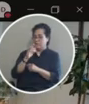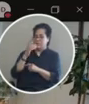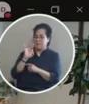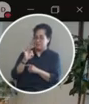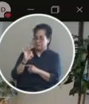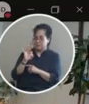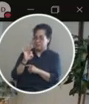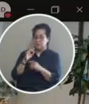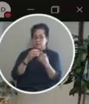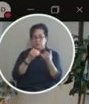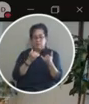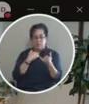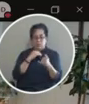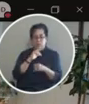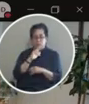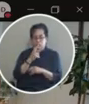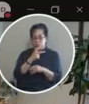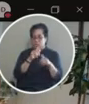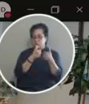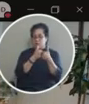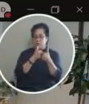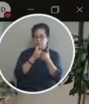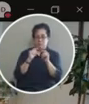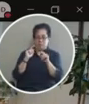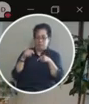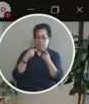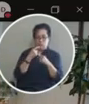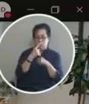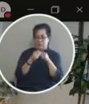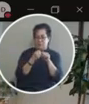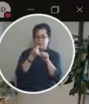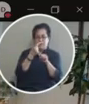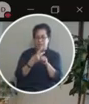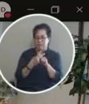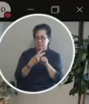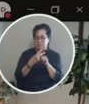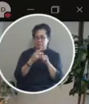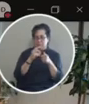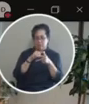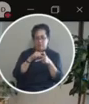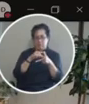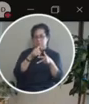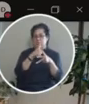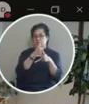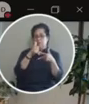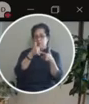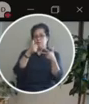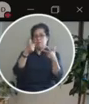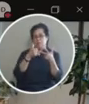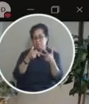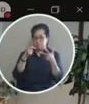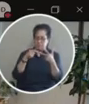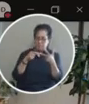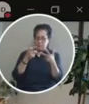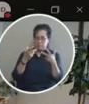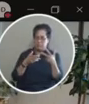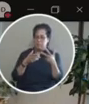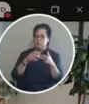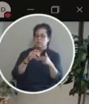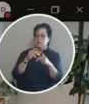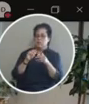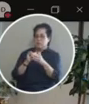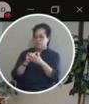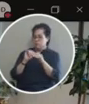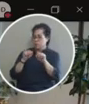our third challenge in the last year and a half, and we need to focus on that rather than something that can wait and